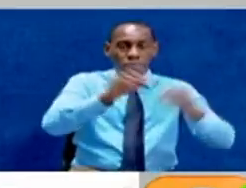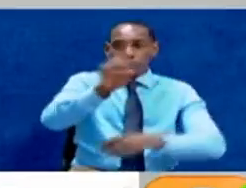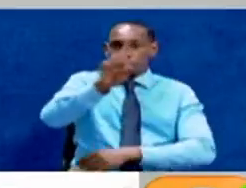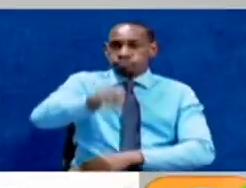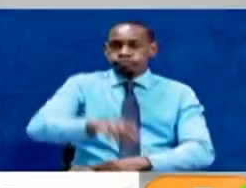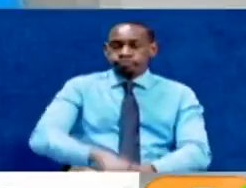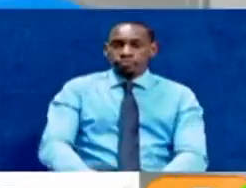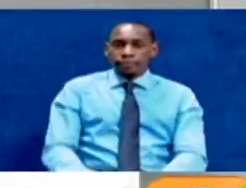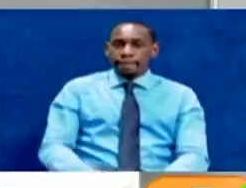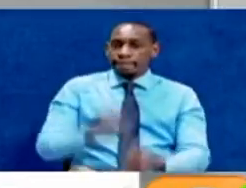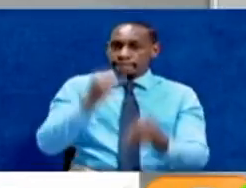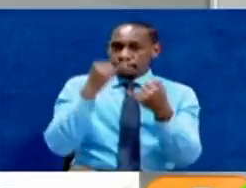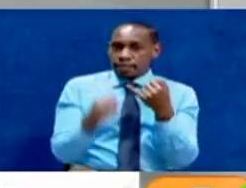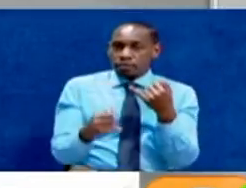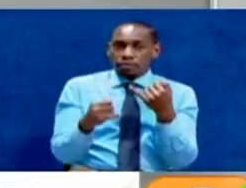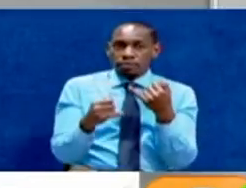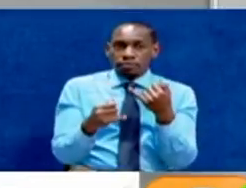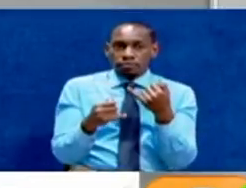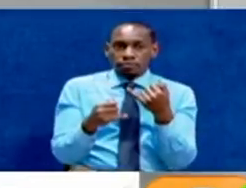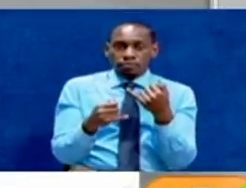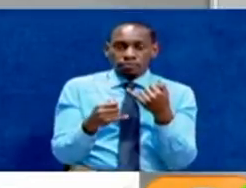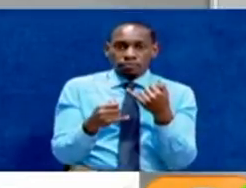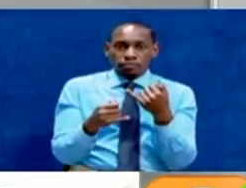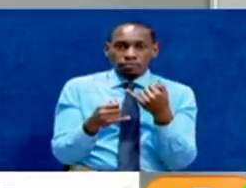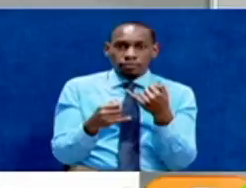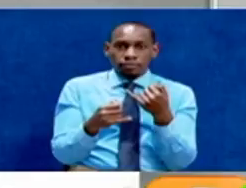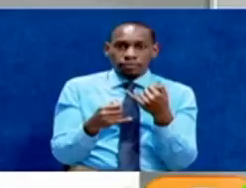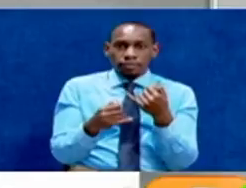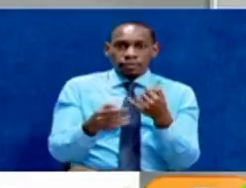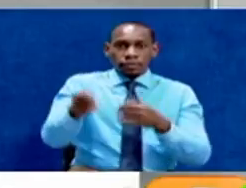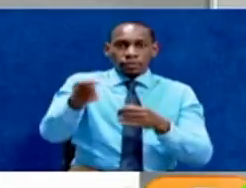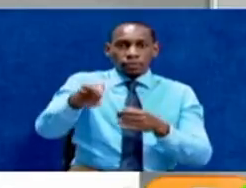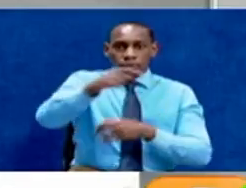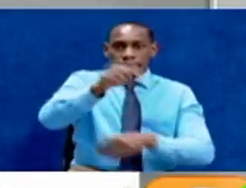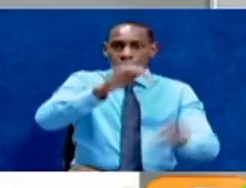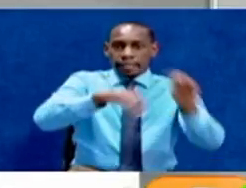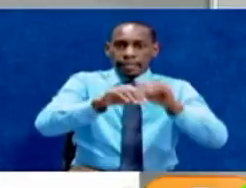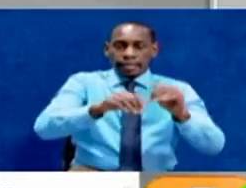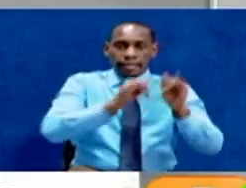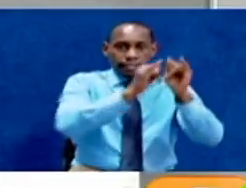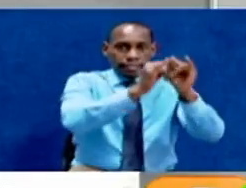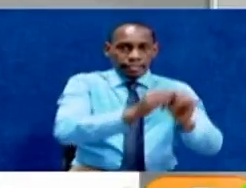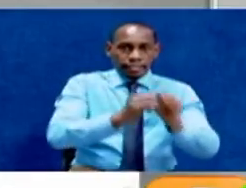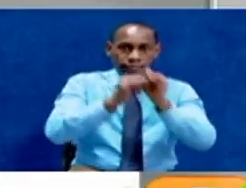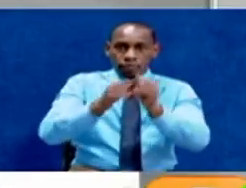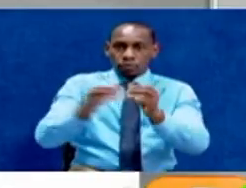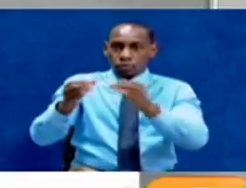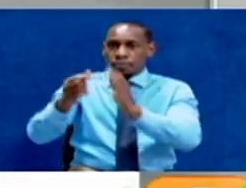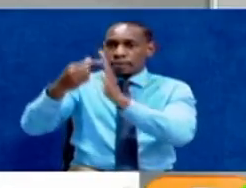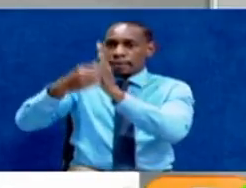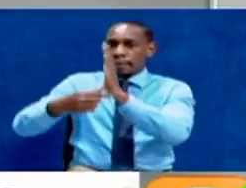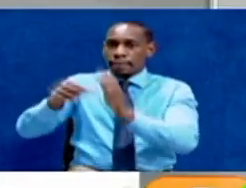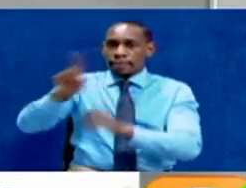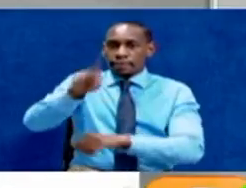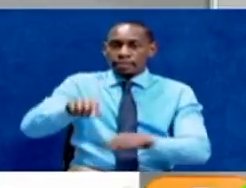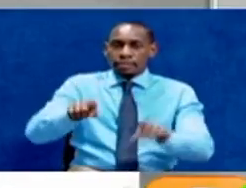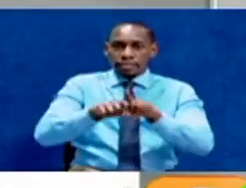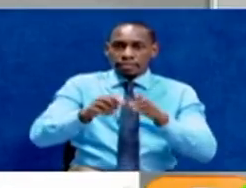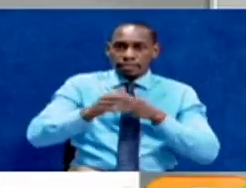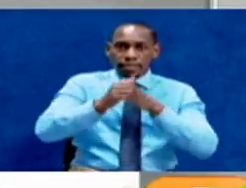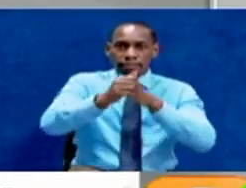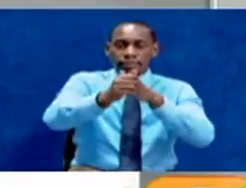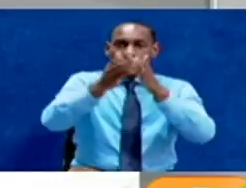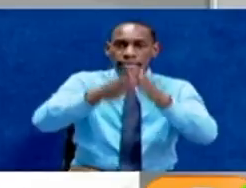And last one, Rotit from Kericho says, do we elect individuals or party manifestos? Do the leaders push